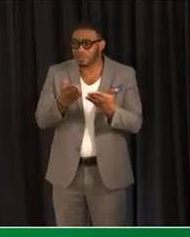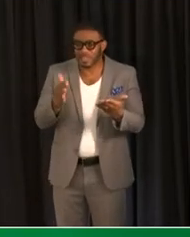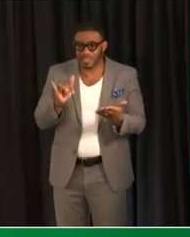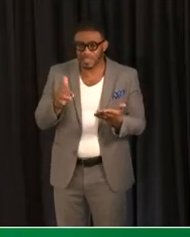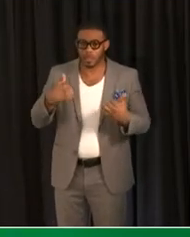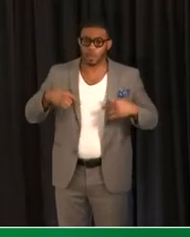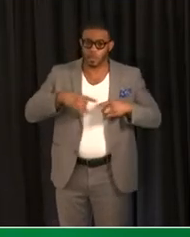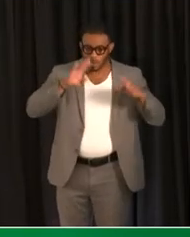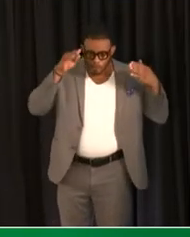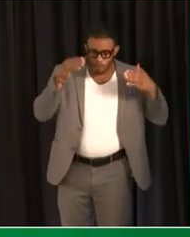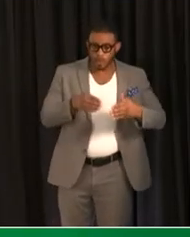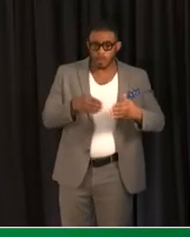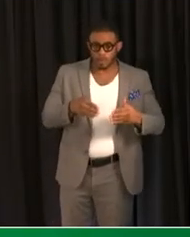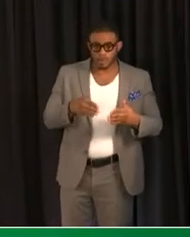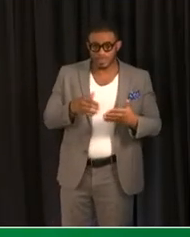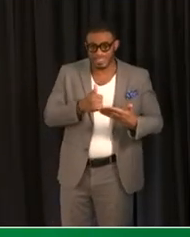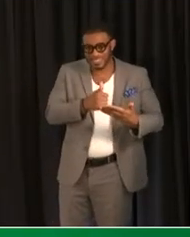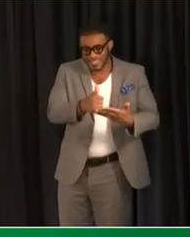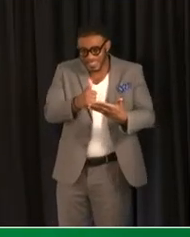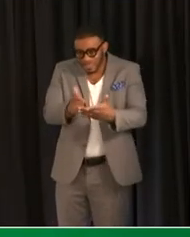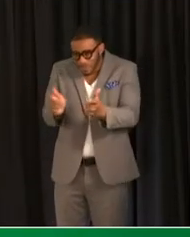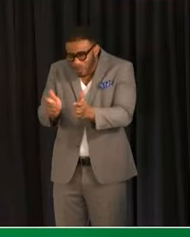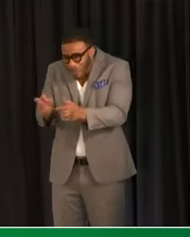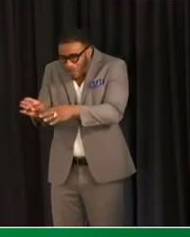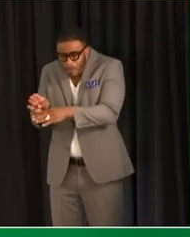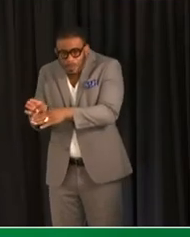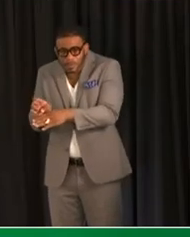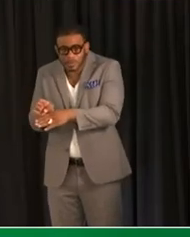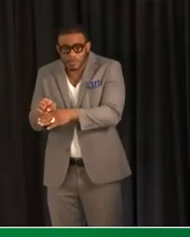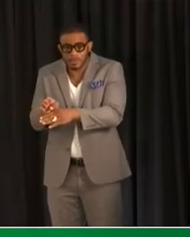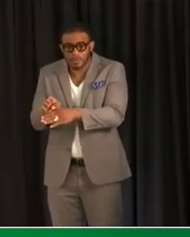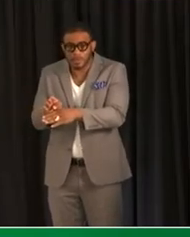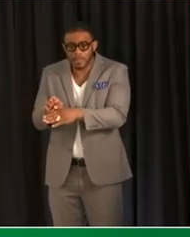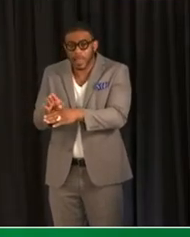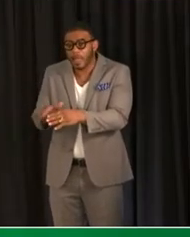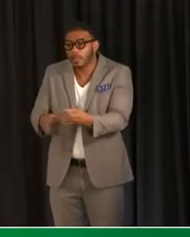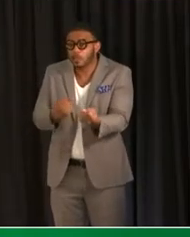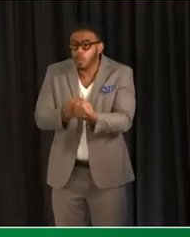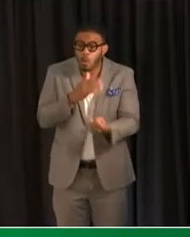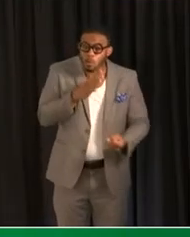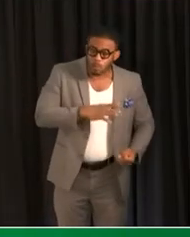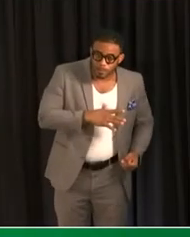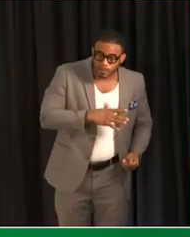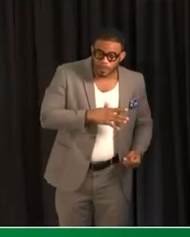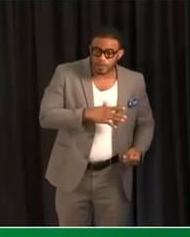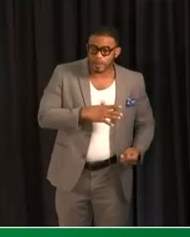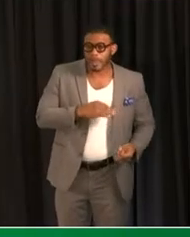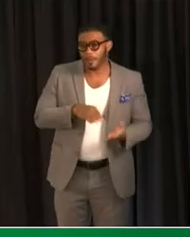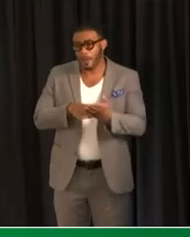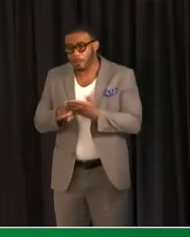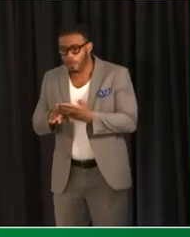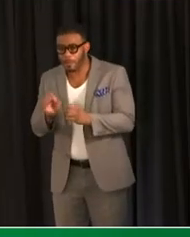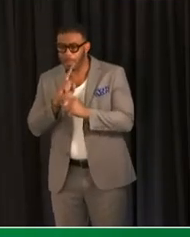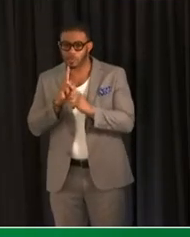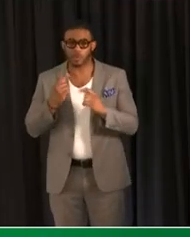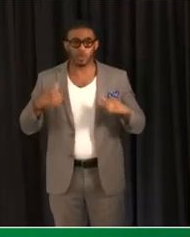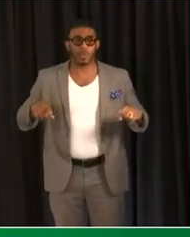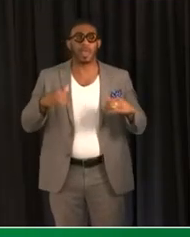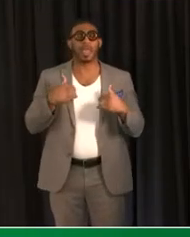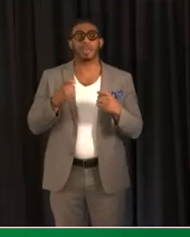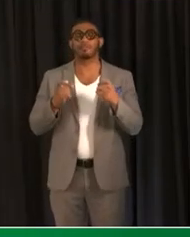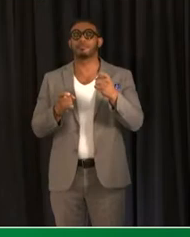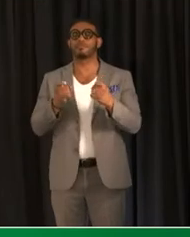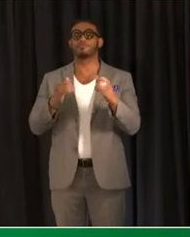so those are some of the things that we have been focused on in supporting our small businesses and supporting women, and making sure that